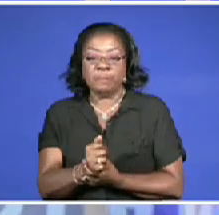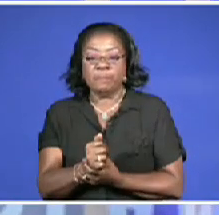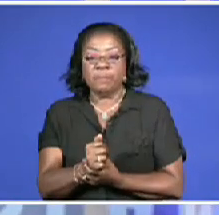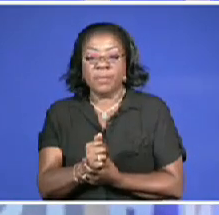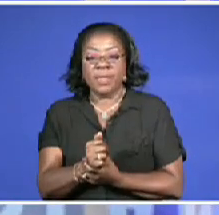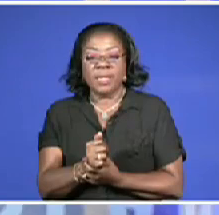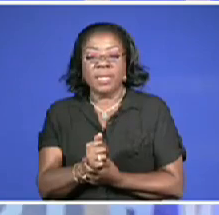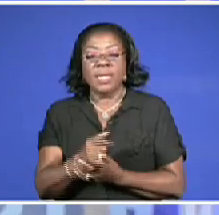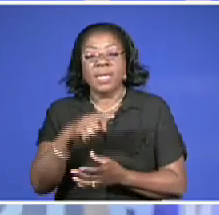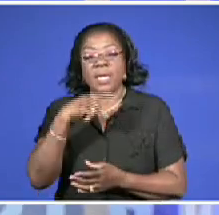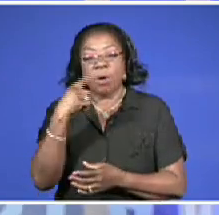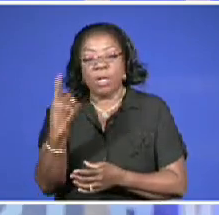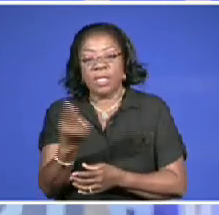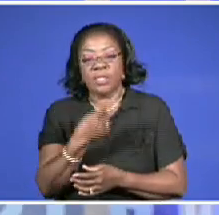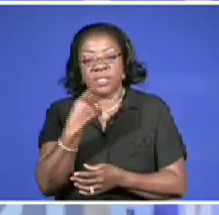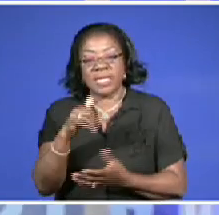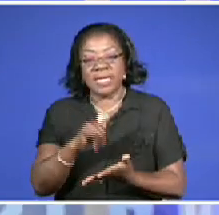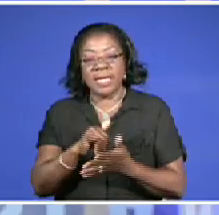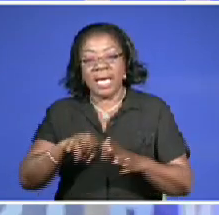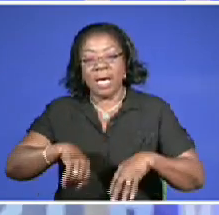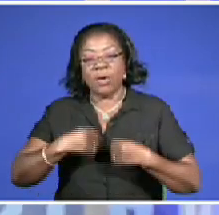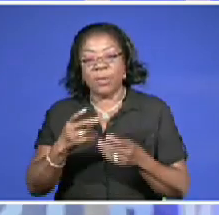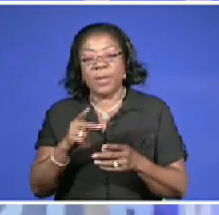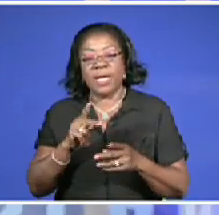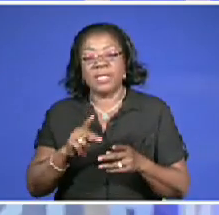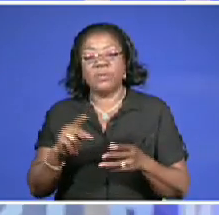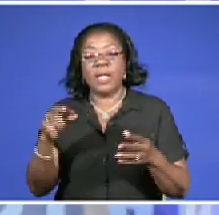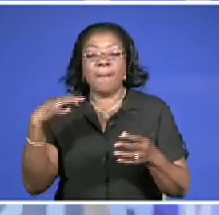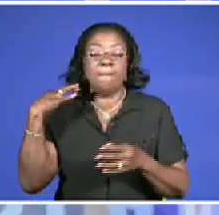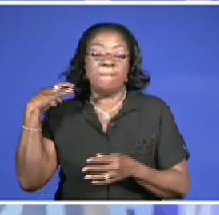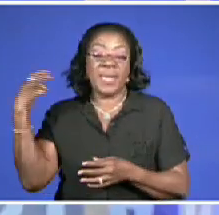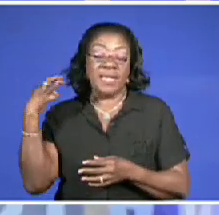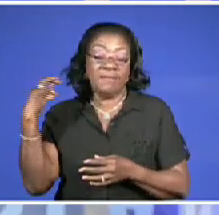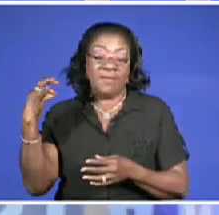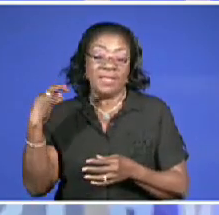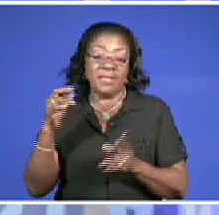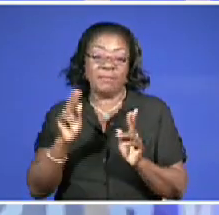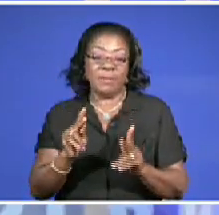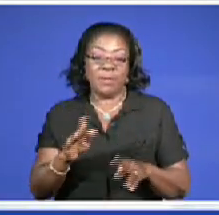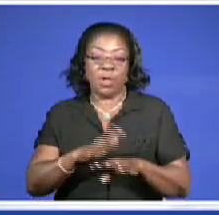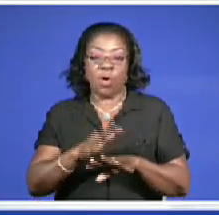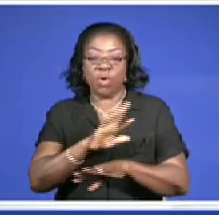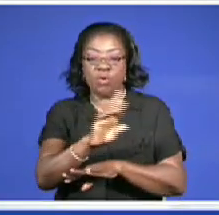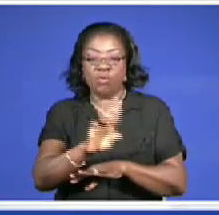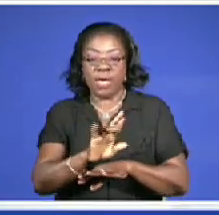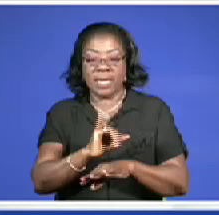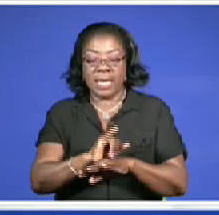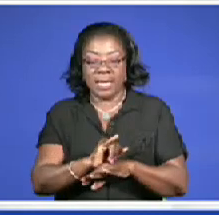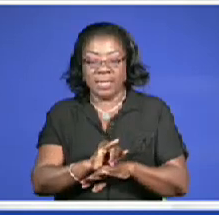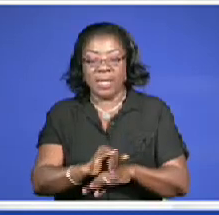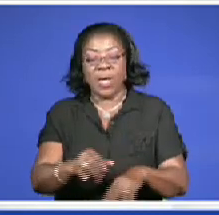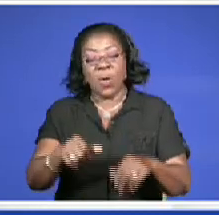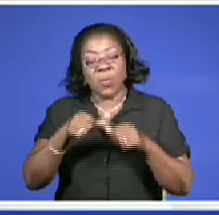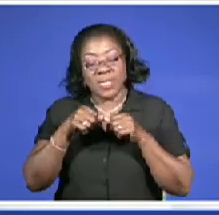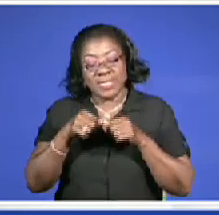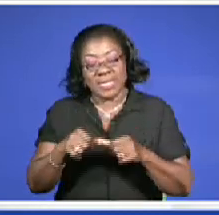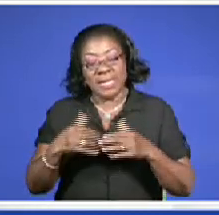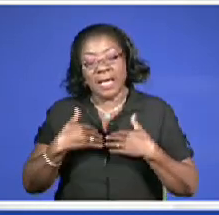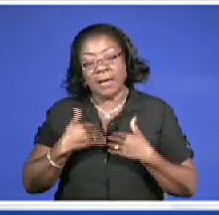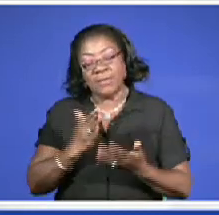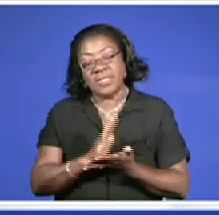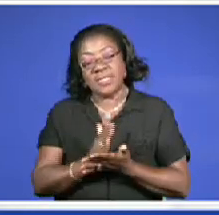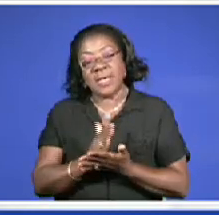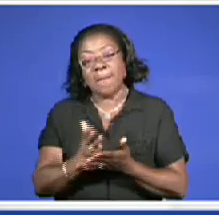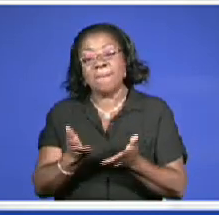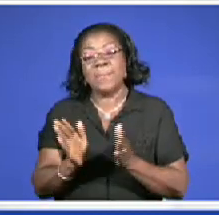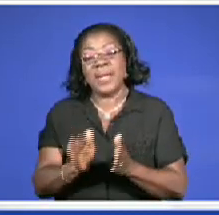Gibson also noted how the plant will benefit Ragged Islanders. We still have some plans in the works because we wanted